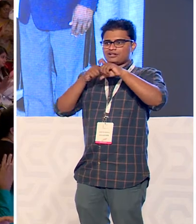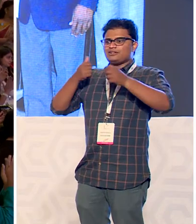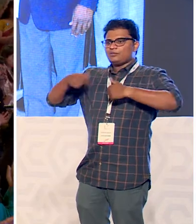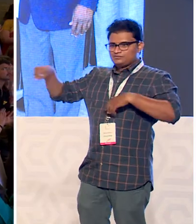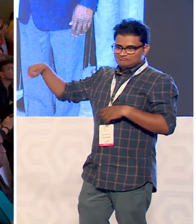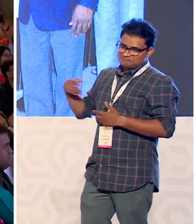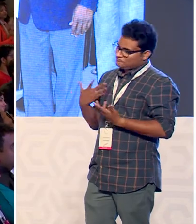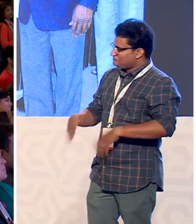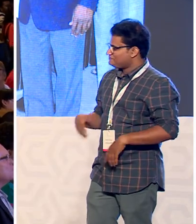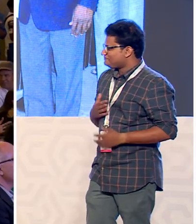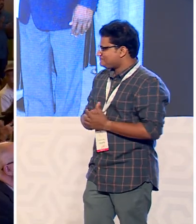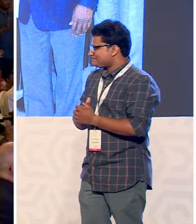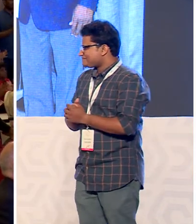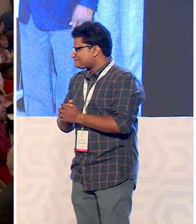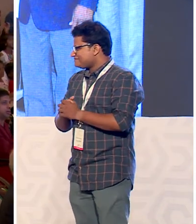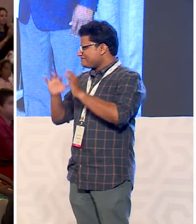so